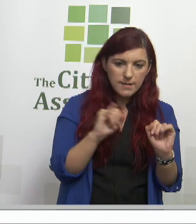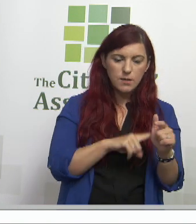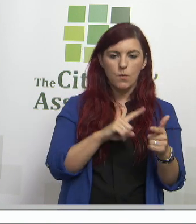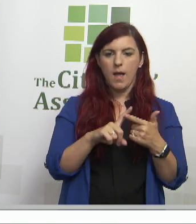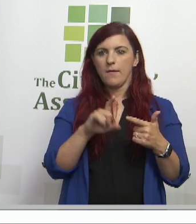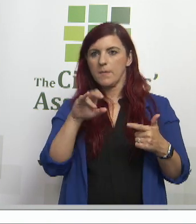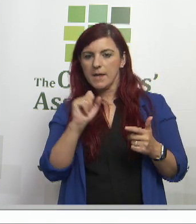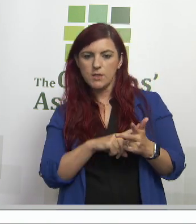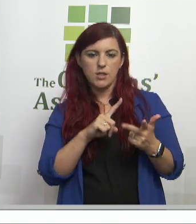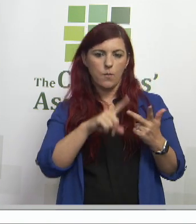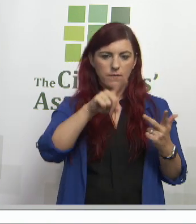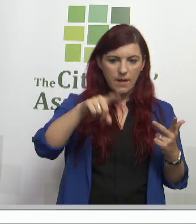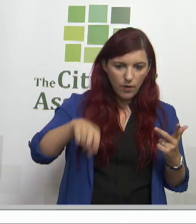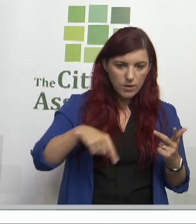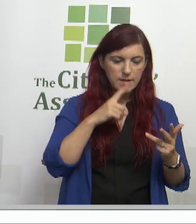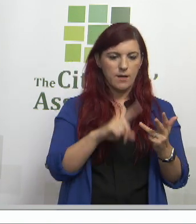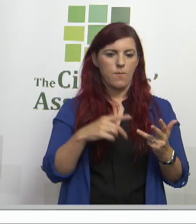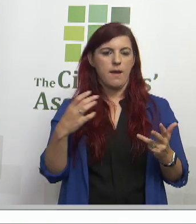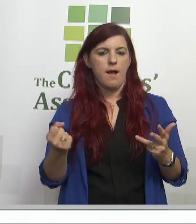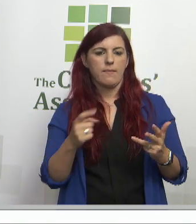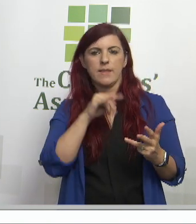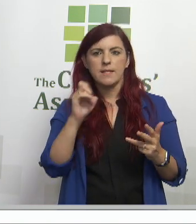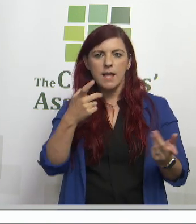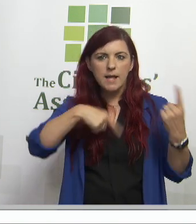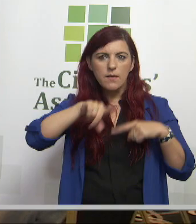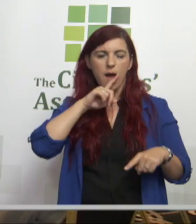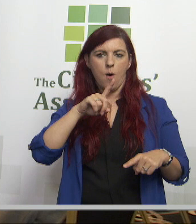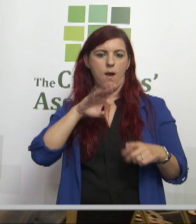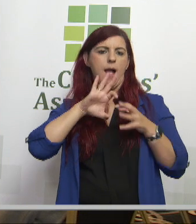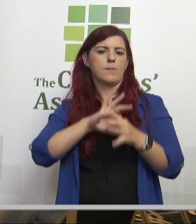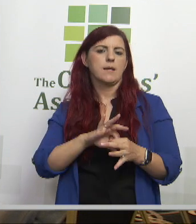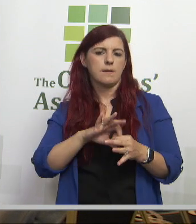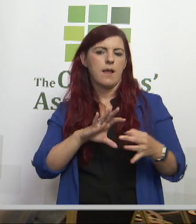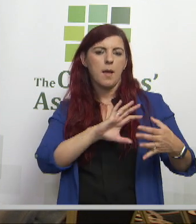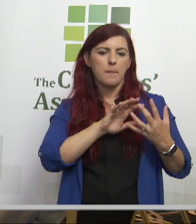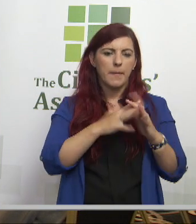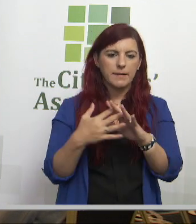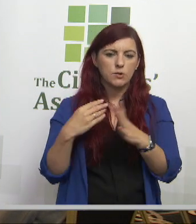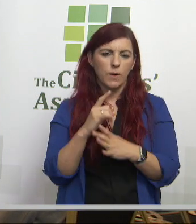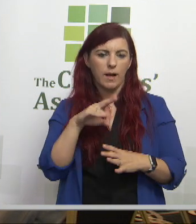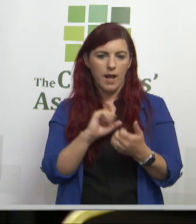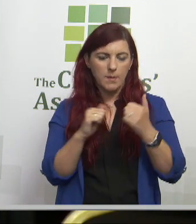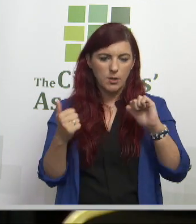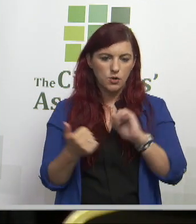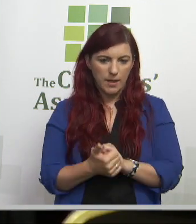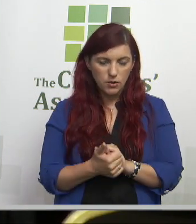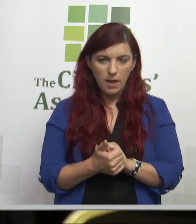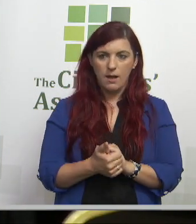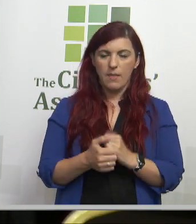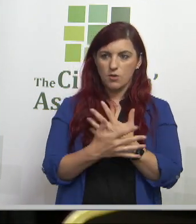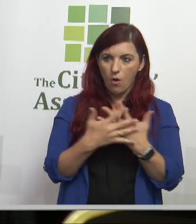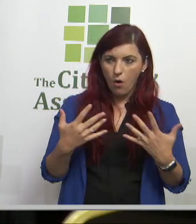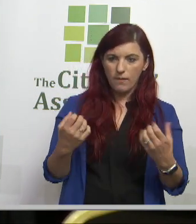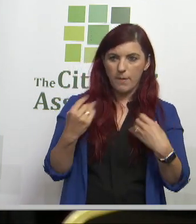of diversity, the loss of size of our habitats, combines with climate change, and there's this negative feedback loop happening the whole